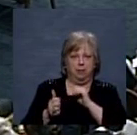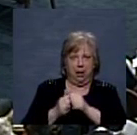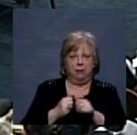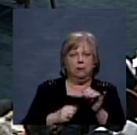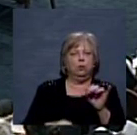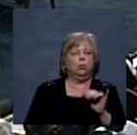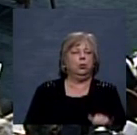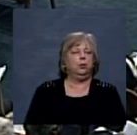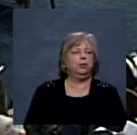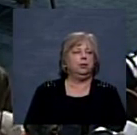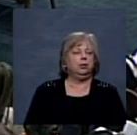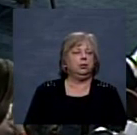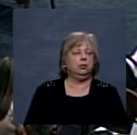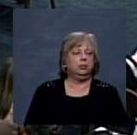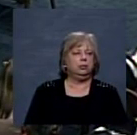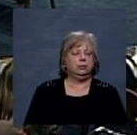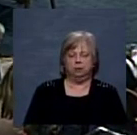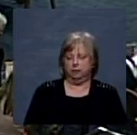passed.